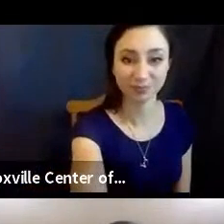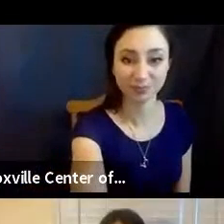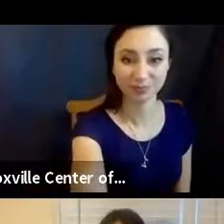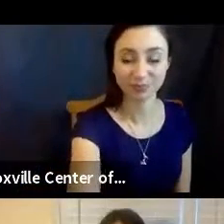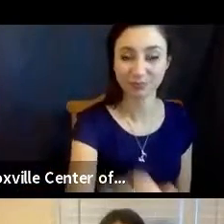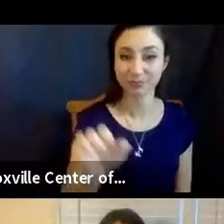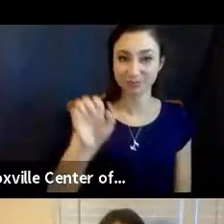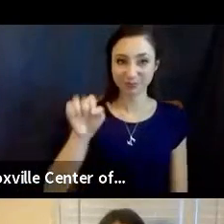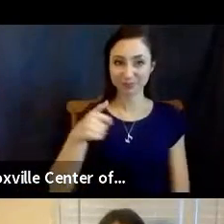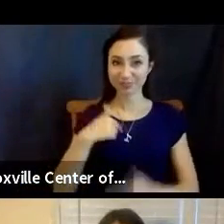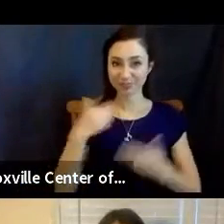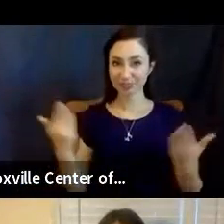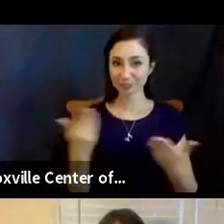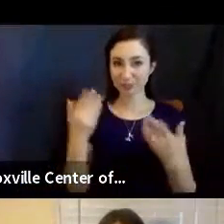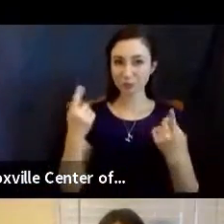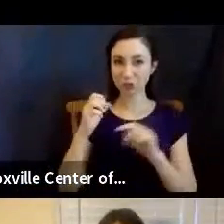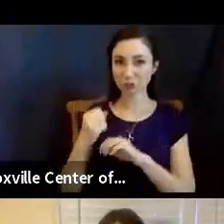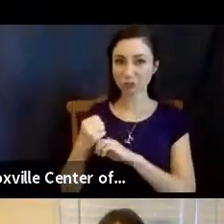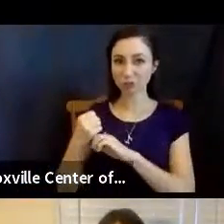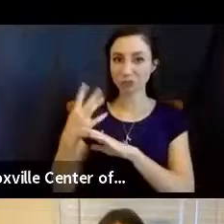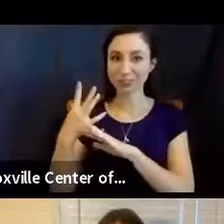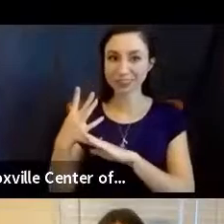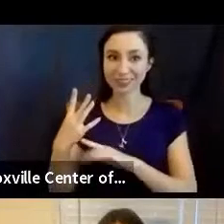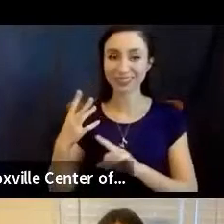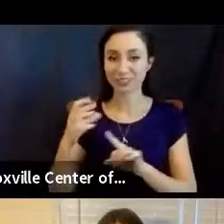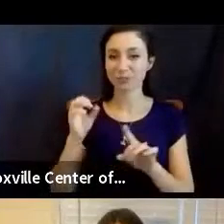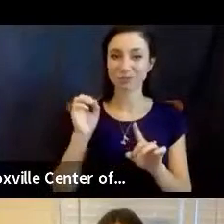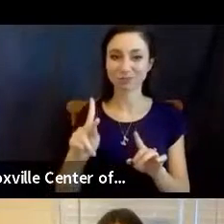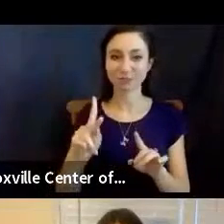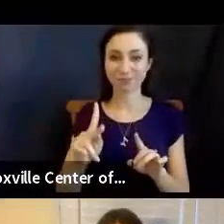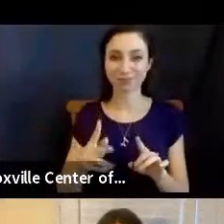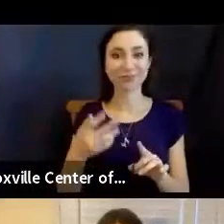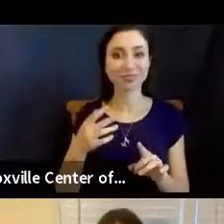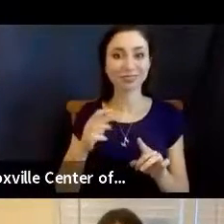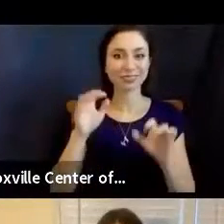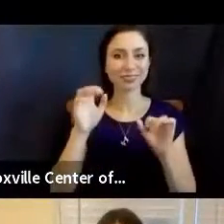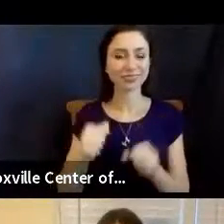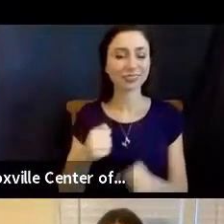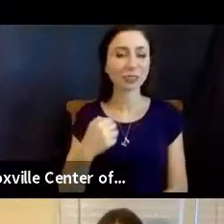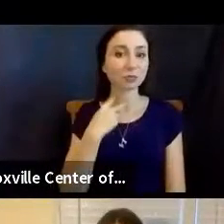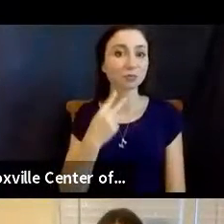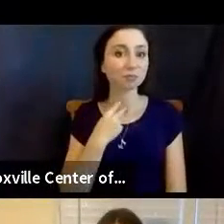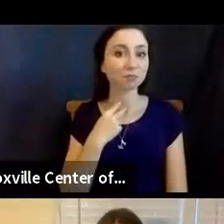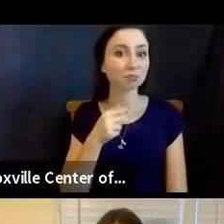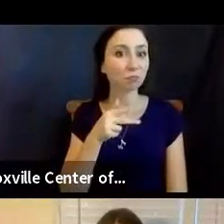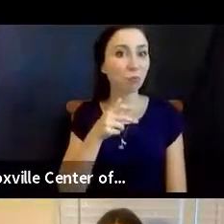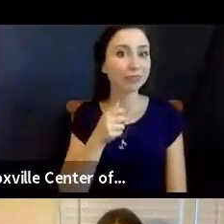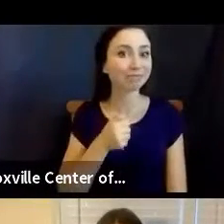my video going here. There you go. Can you turn up your volume? You're a little bit quiet.